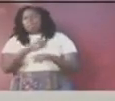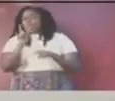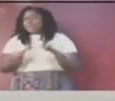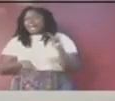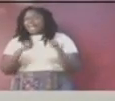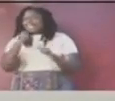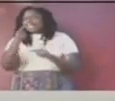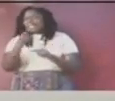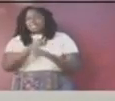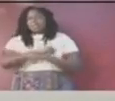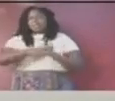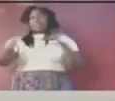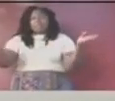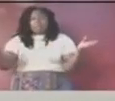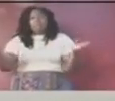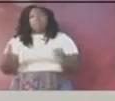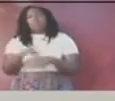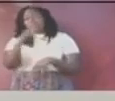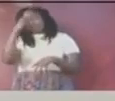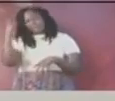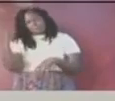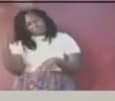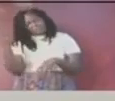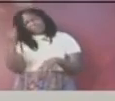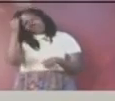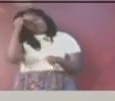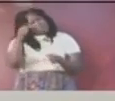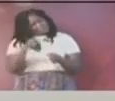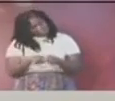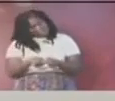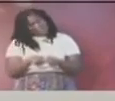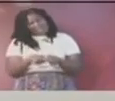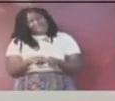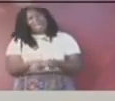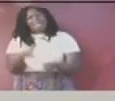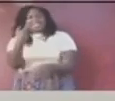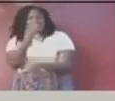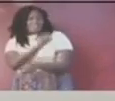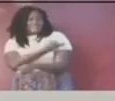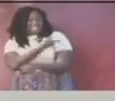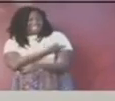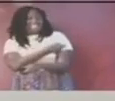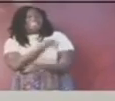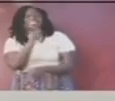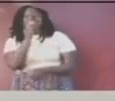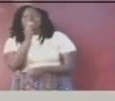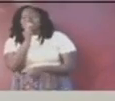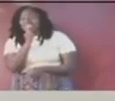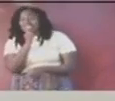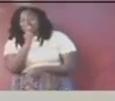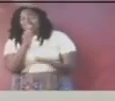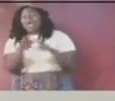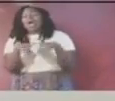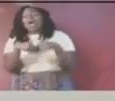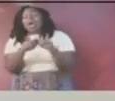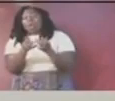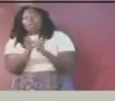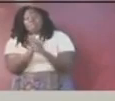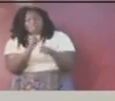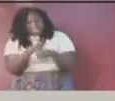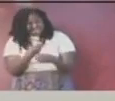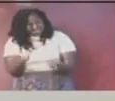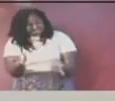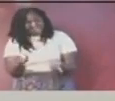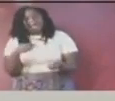the vaccine, because they guard their intellectual property jealously. We cannot disclose